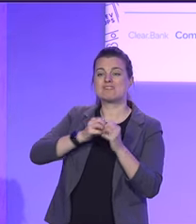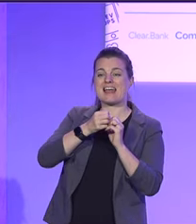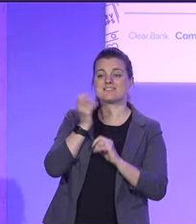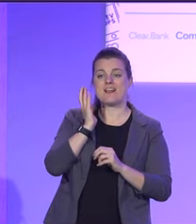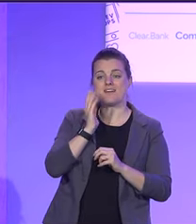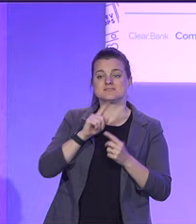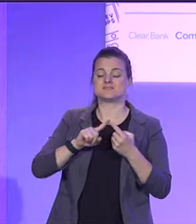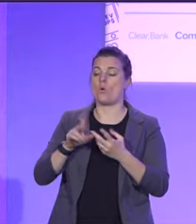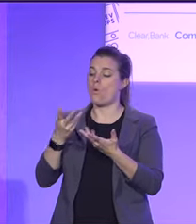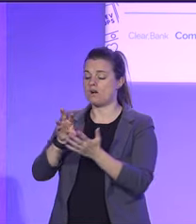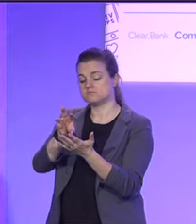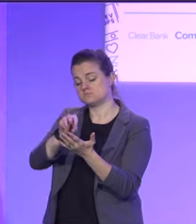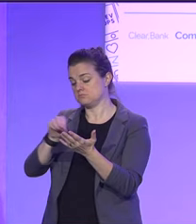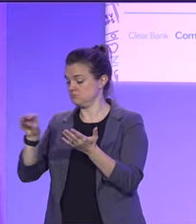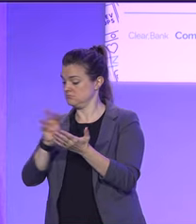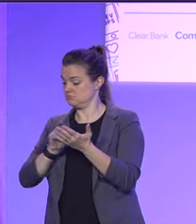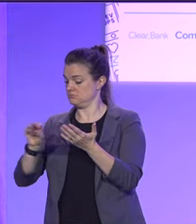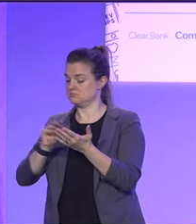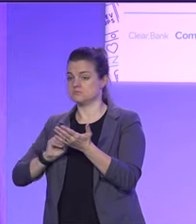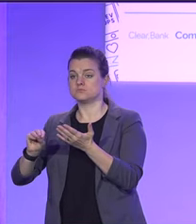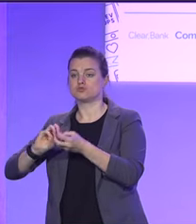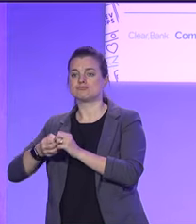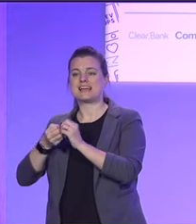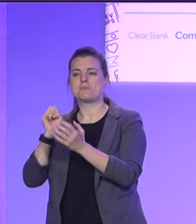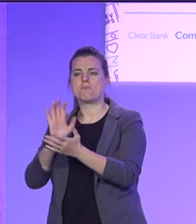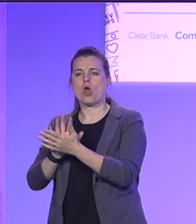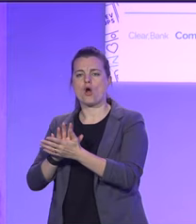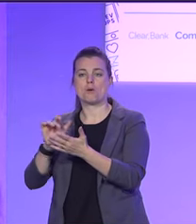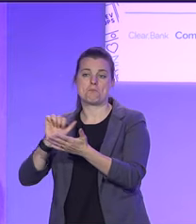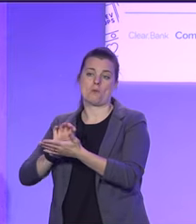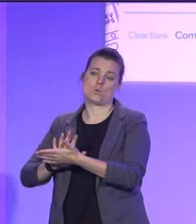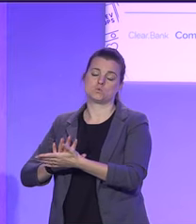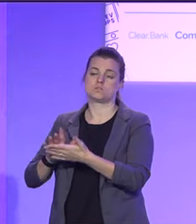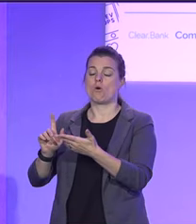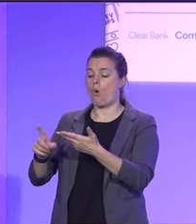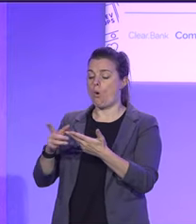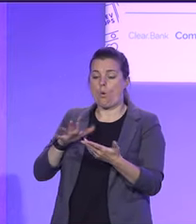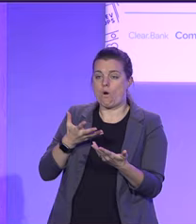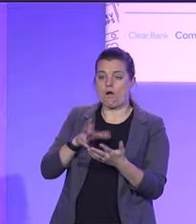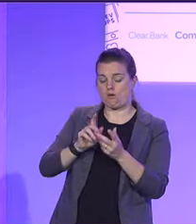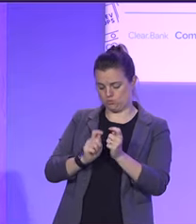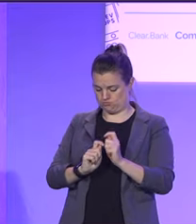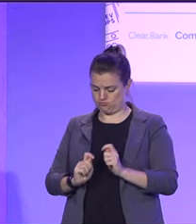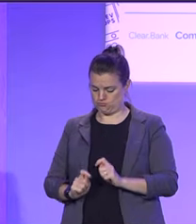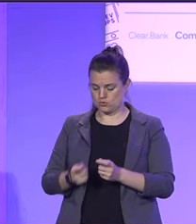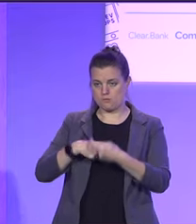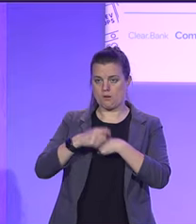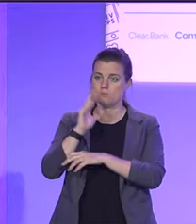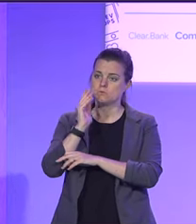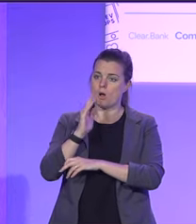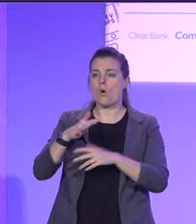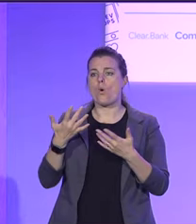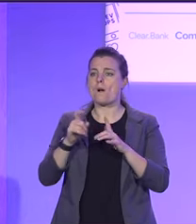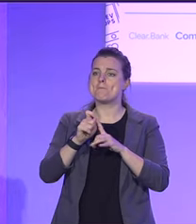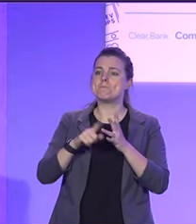time researching problems. Why not take that information, turn it into a talk, a podcast episode? Again, you don't have to start